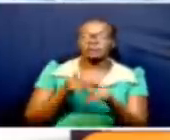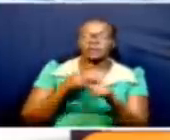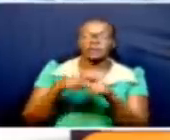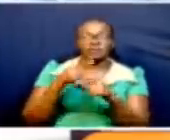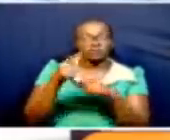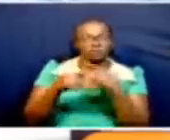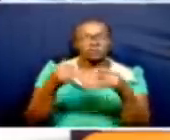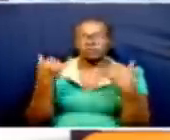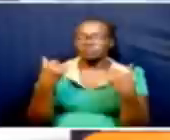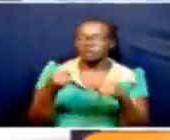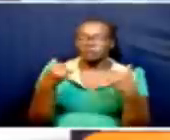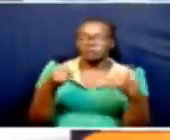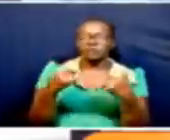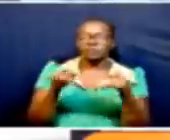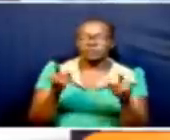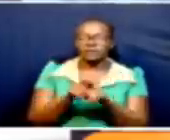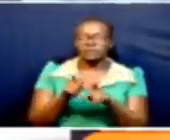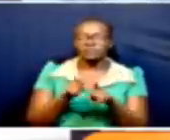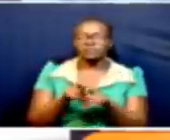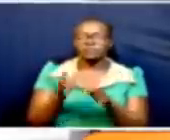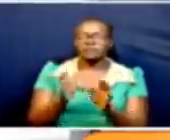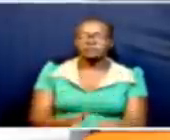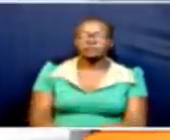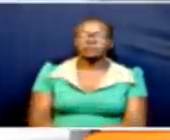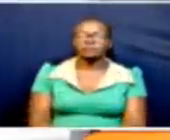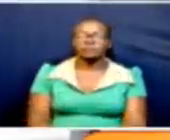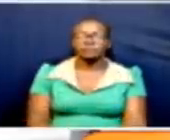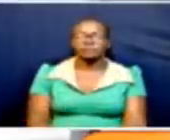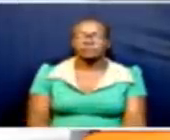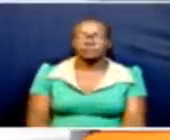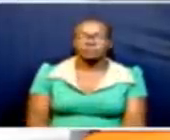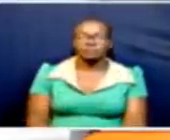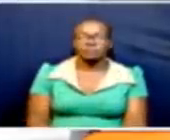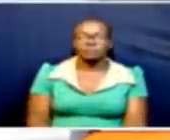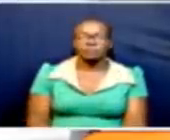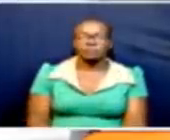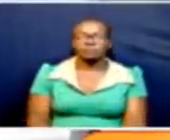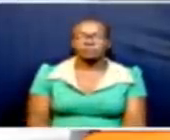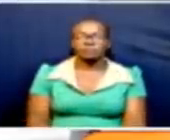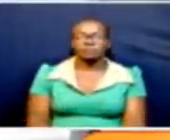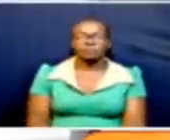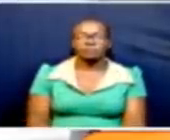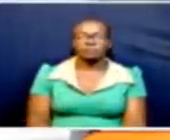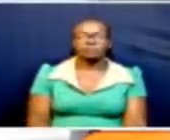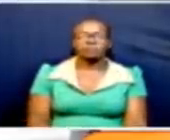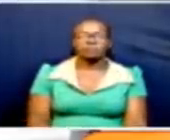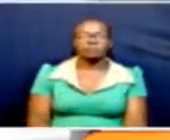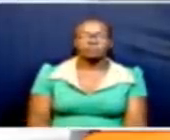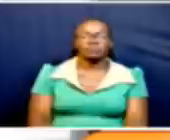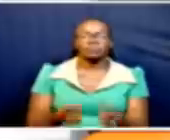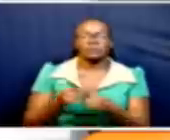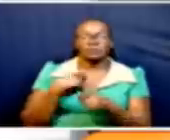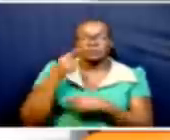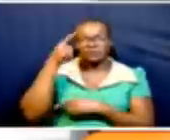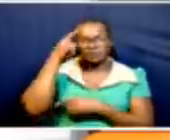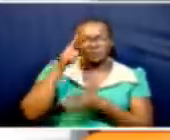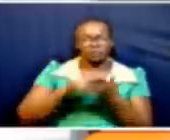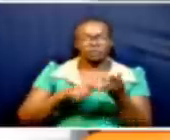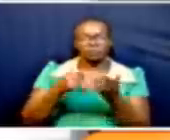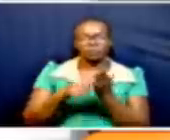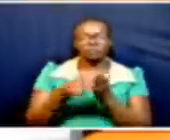it and playing it and playing it. Where did we go wrong? I think the problem that we have in the media industry is,